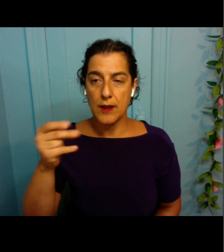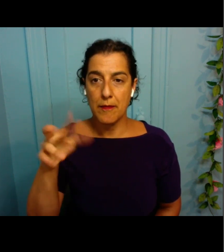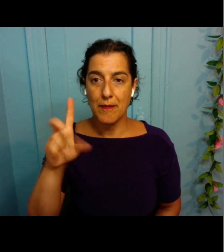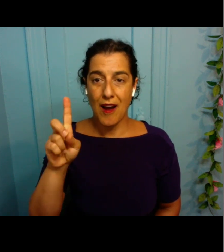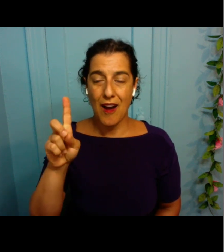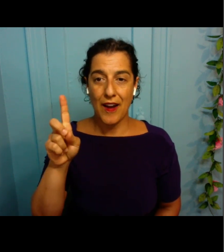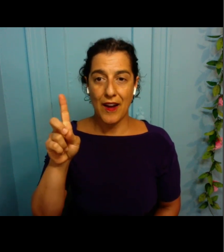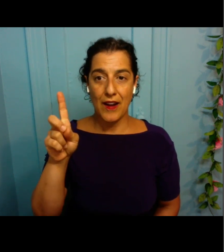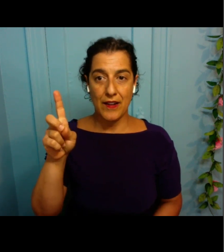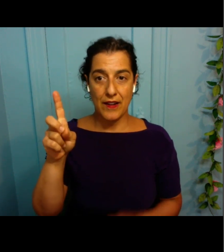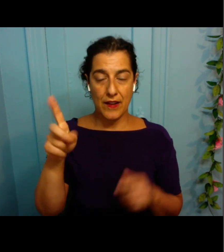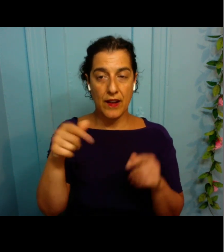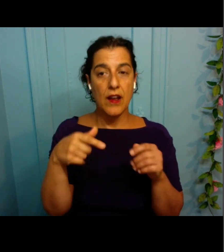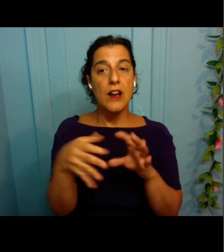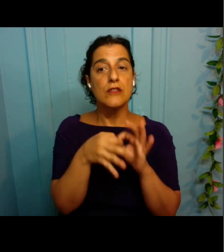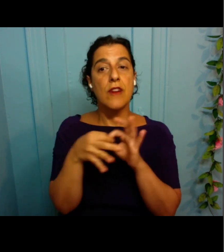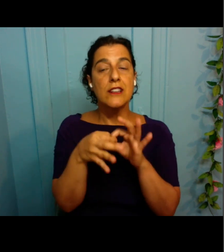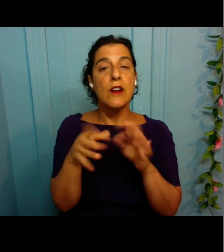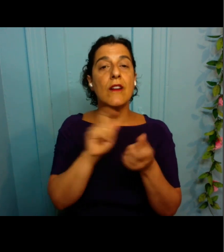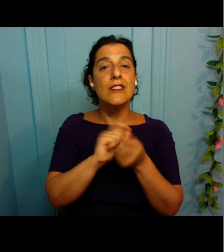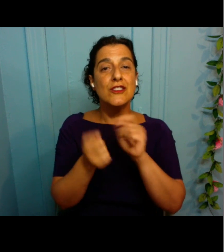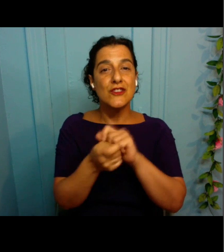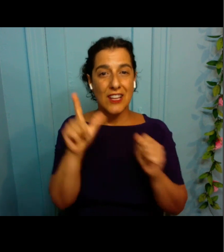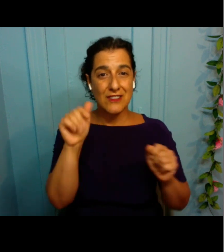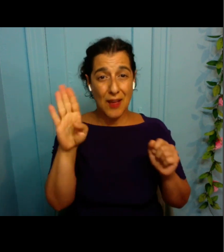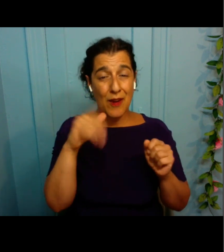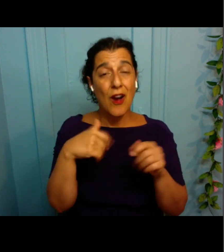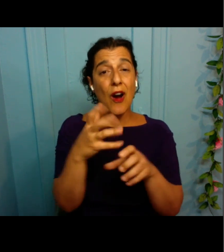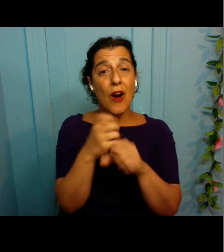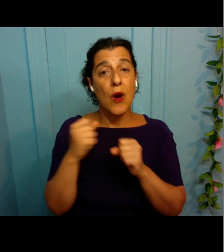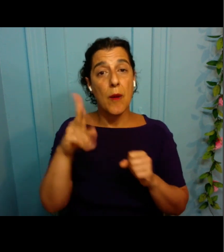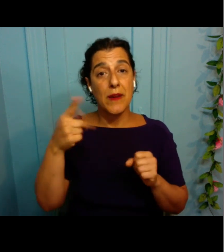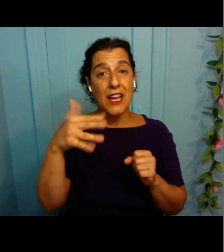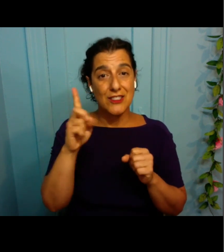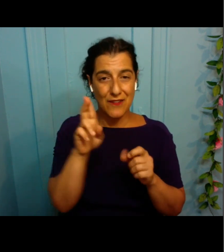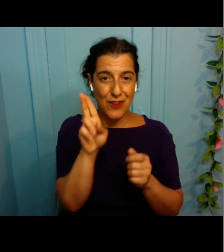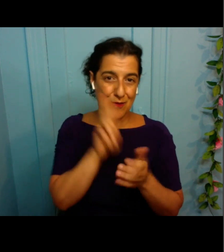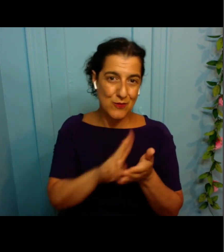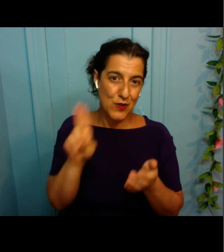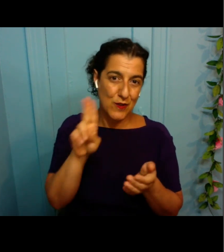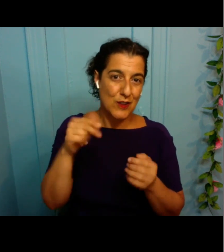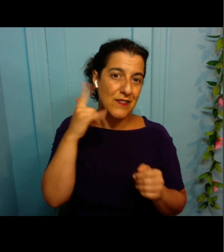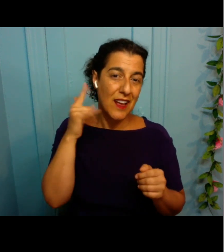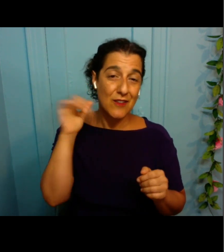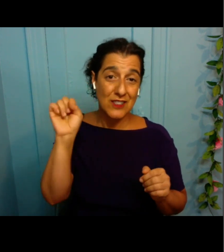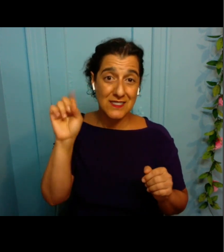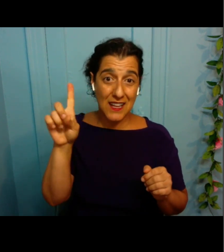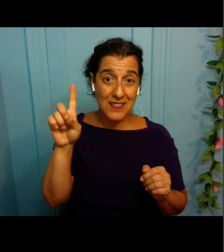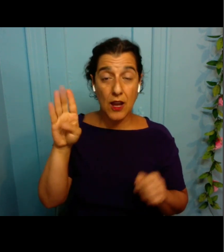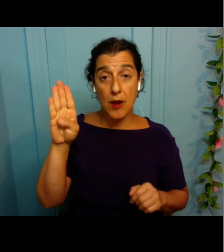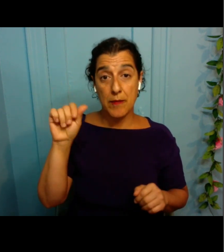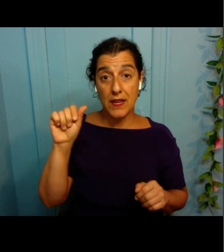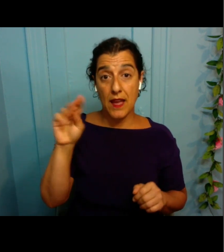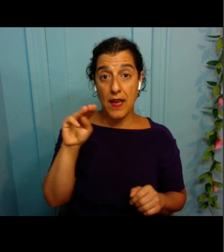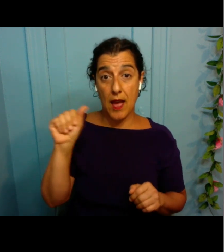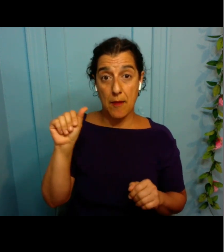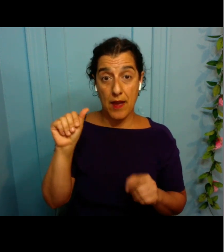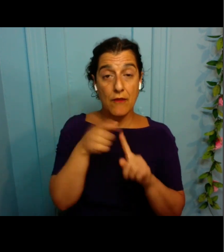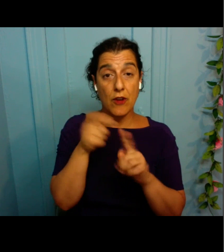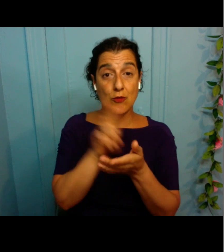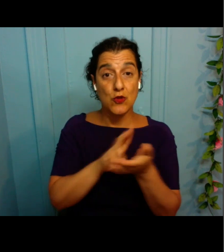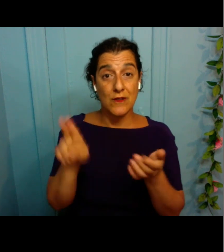Contact, Cognition, and Change Lab. She earned her PhD from the University of California, San Diego, and her BA and MA from the University of